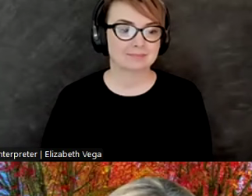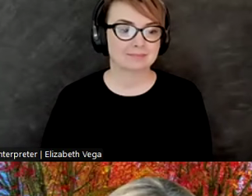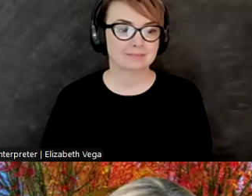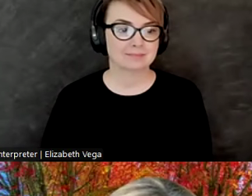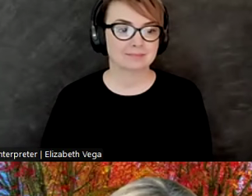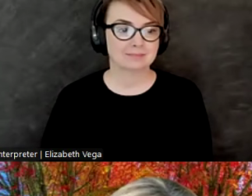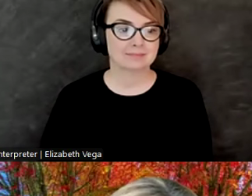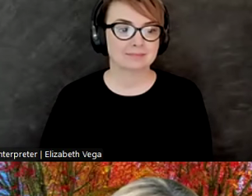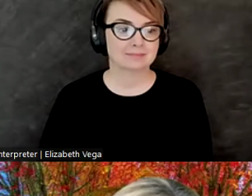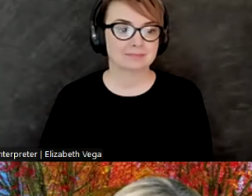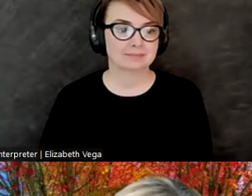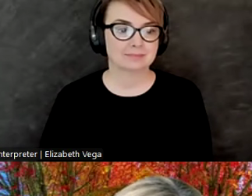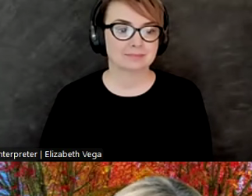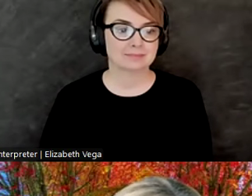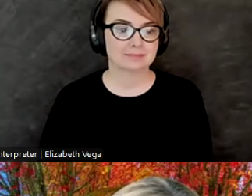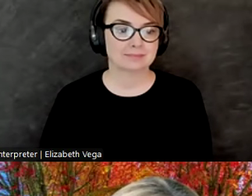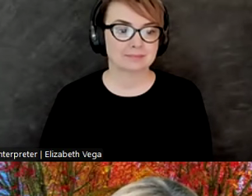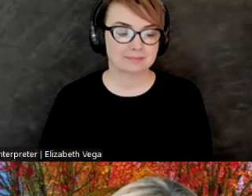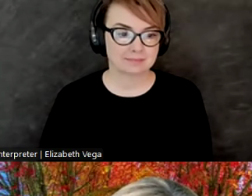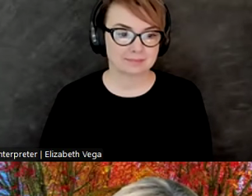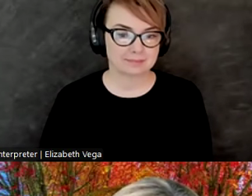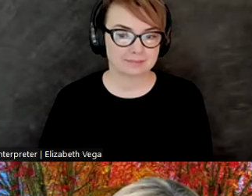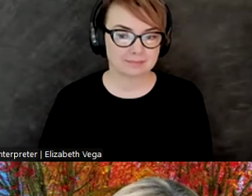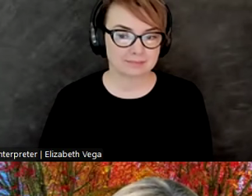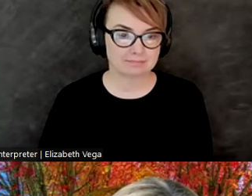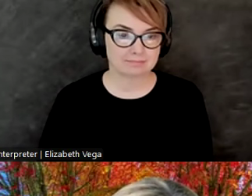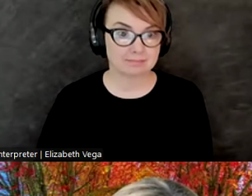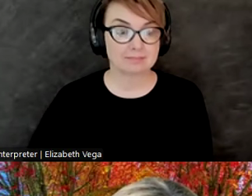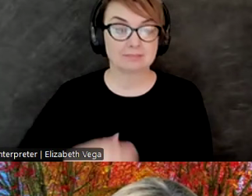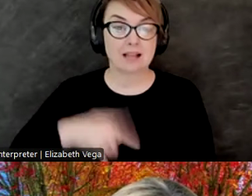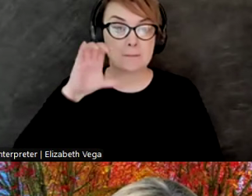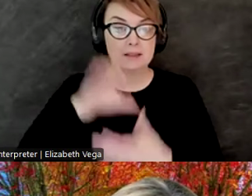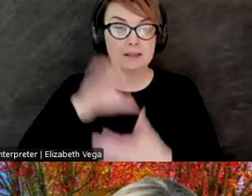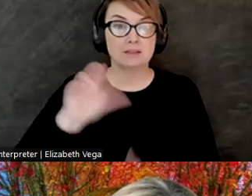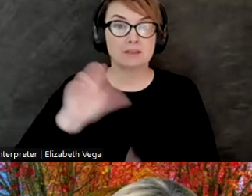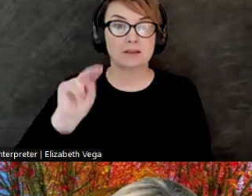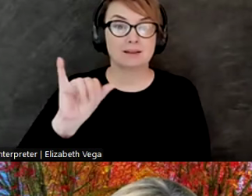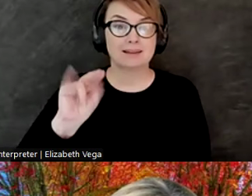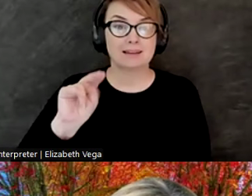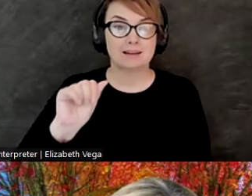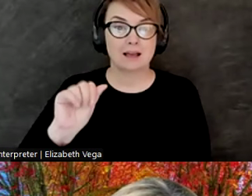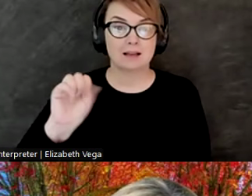And I believe Nina Spiegelman has joined us.